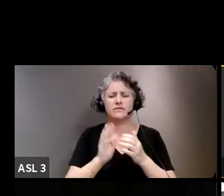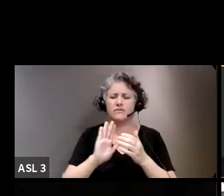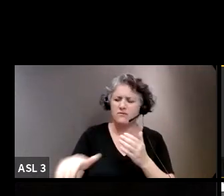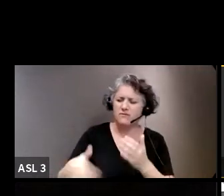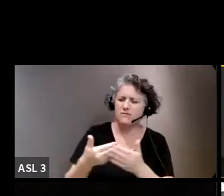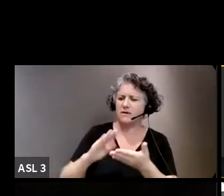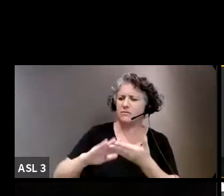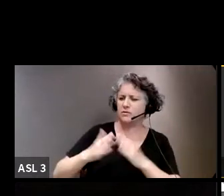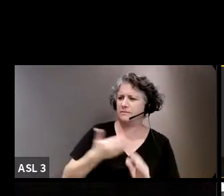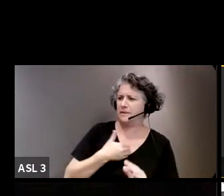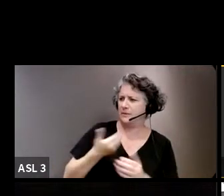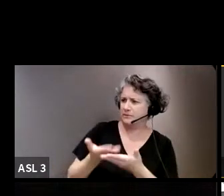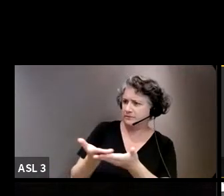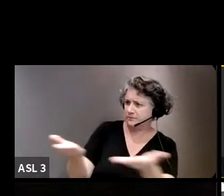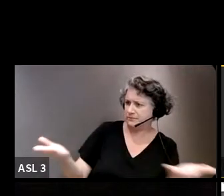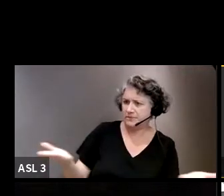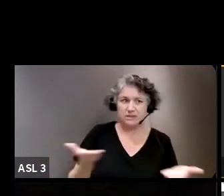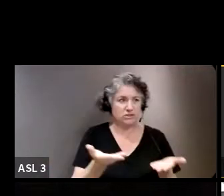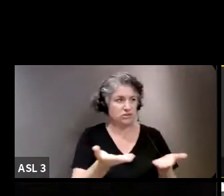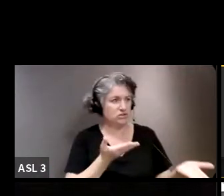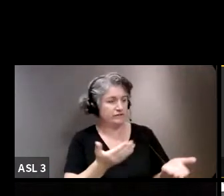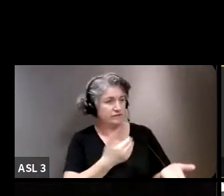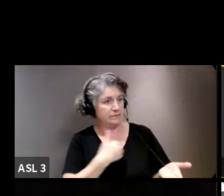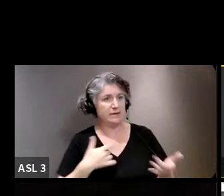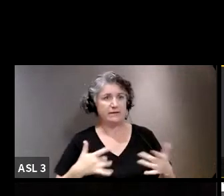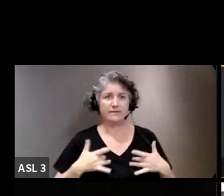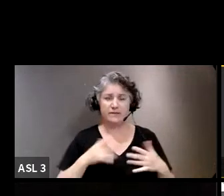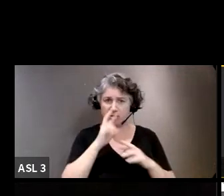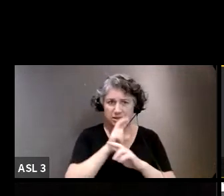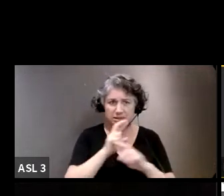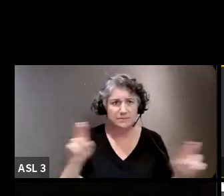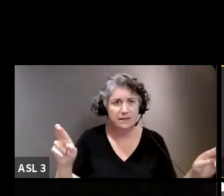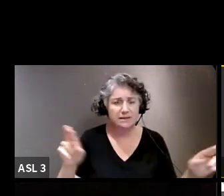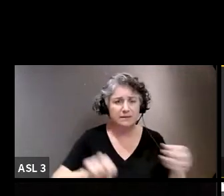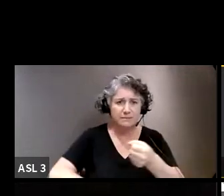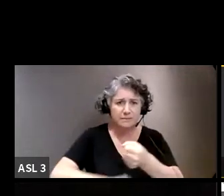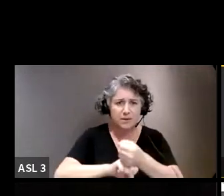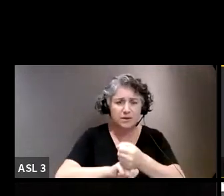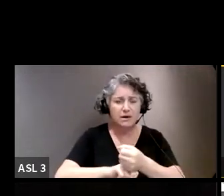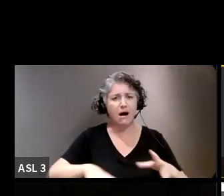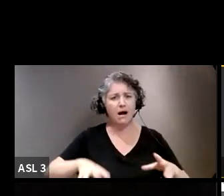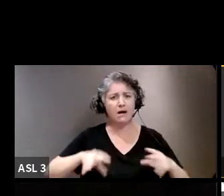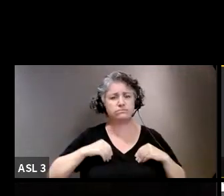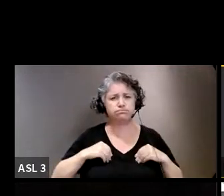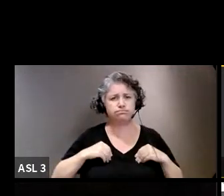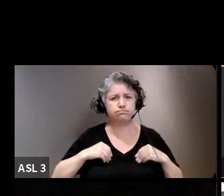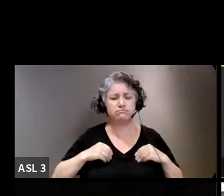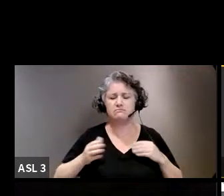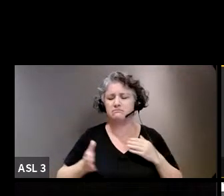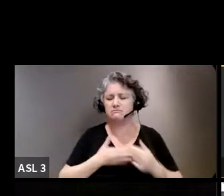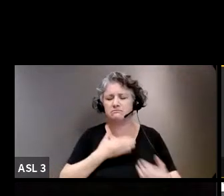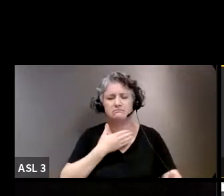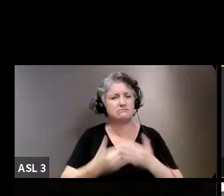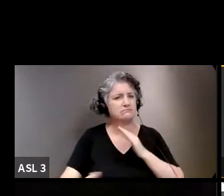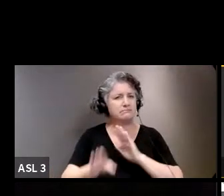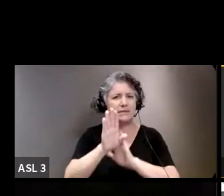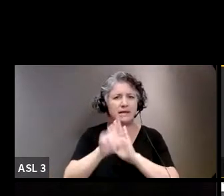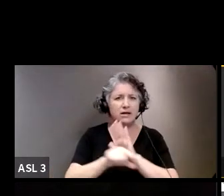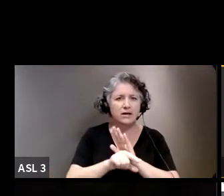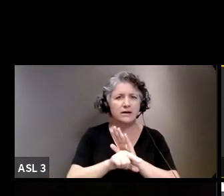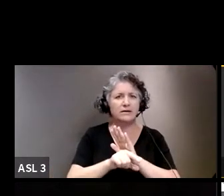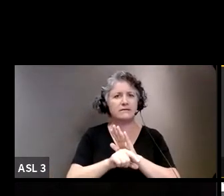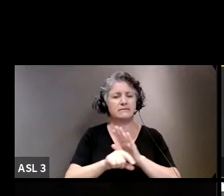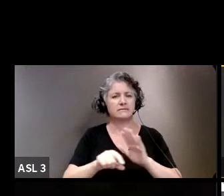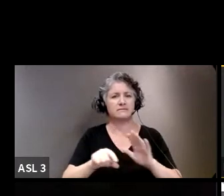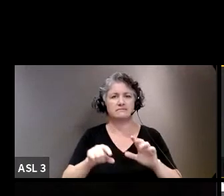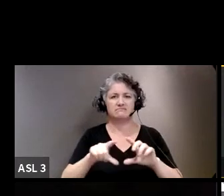every service member feels respected supported and accepted no matter their background status or